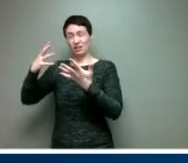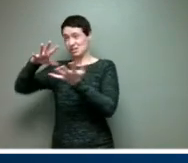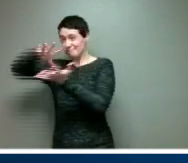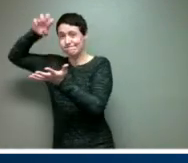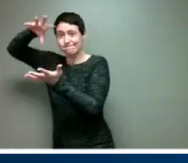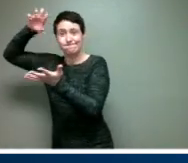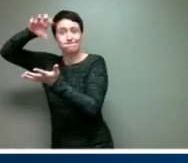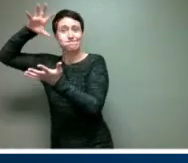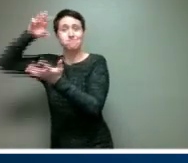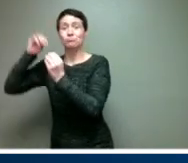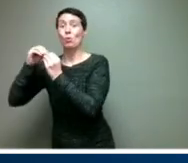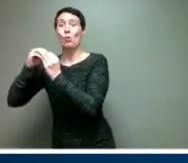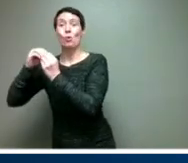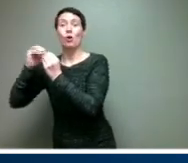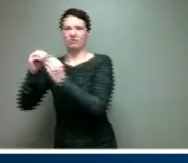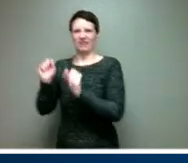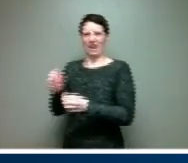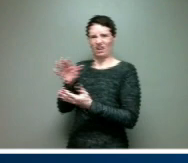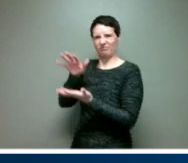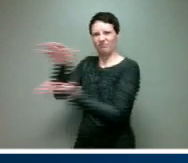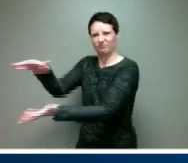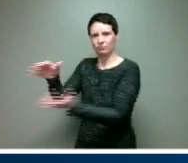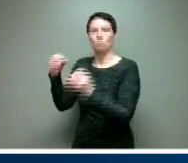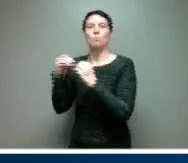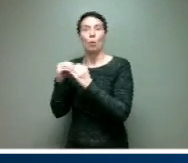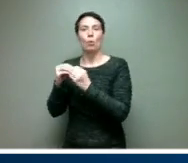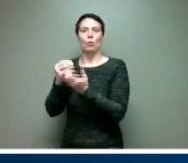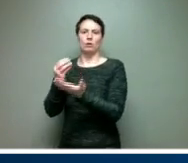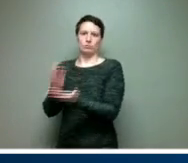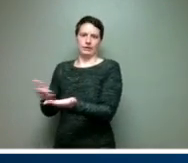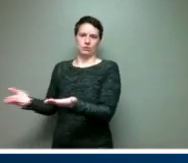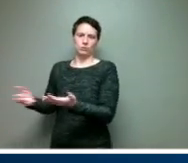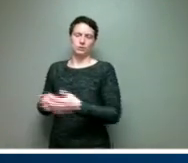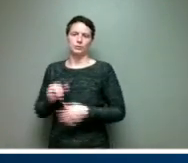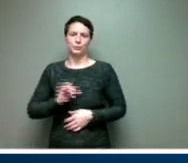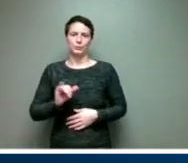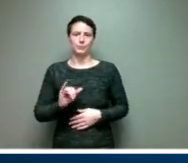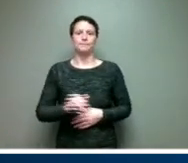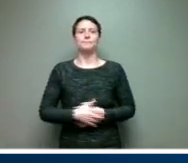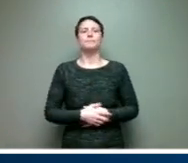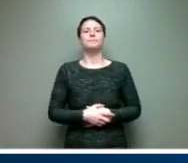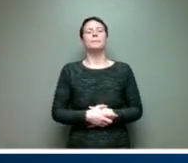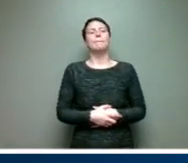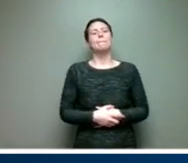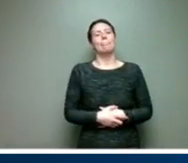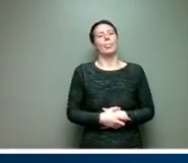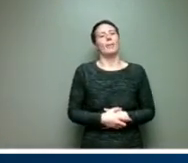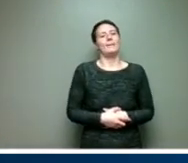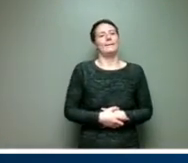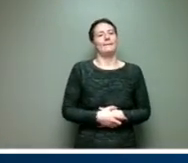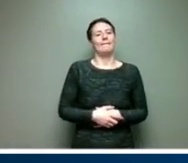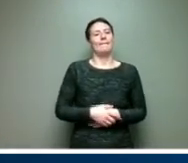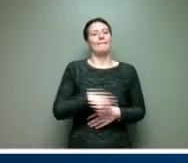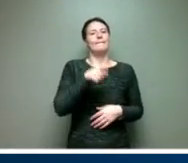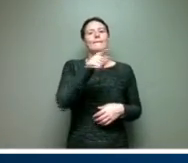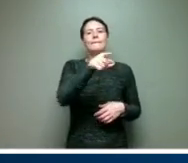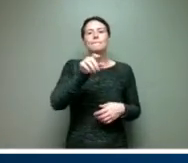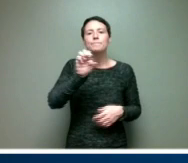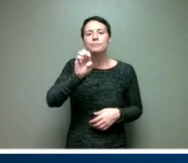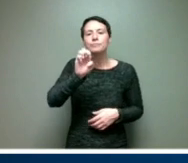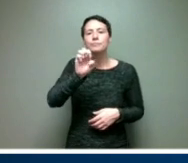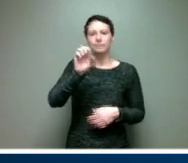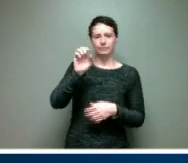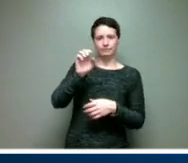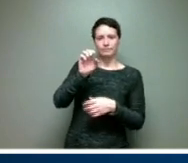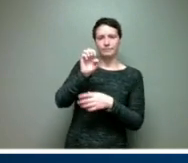Because one of the things that I keep thinking about is how much our kids are having to adjust to this, and then